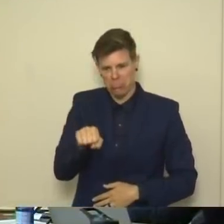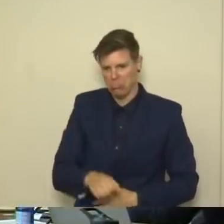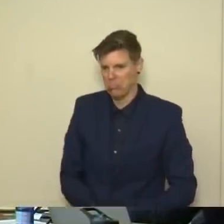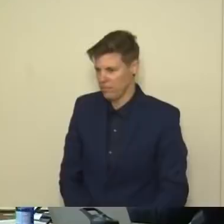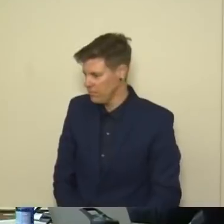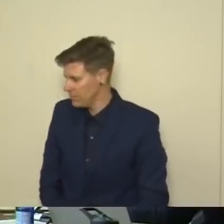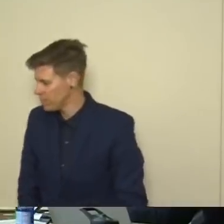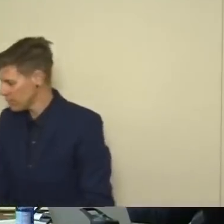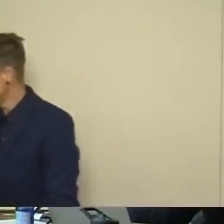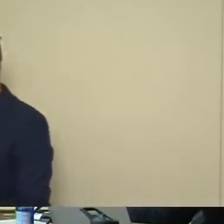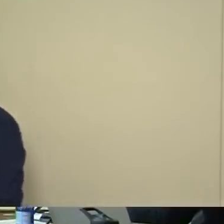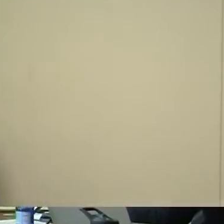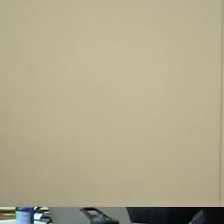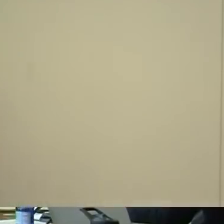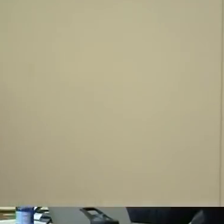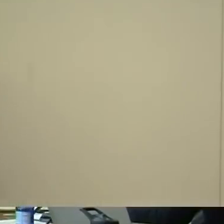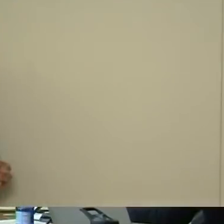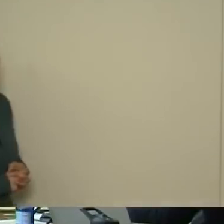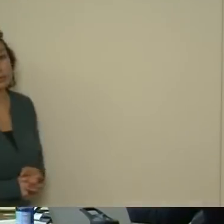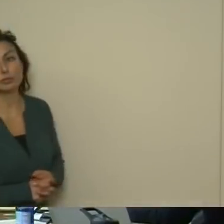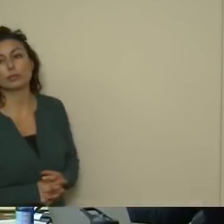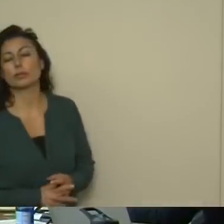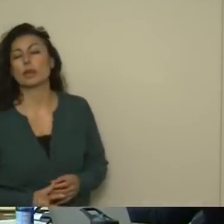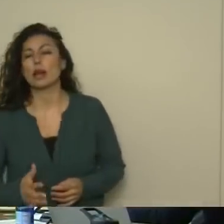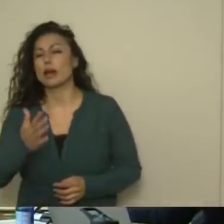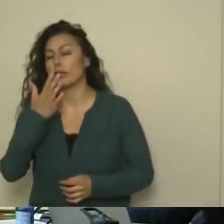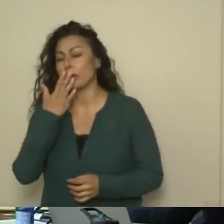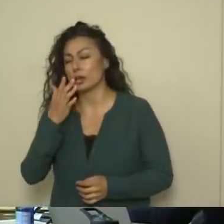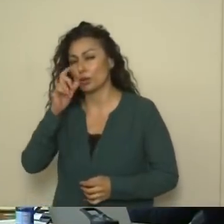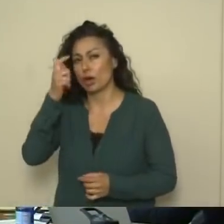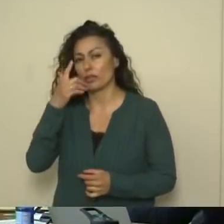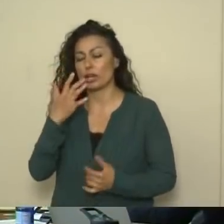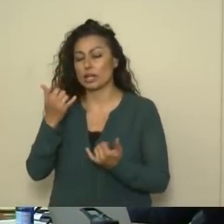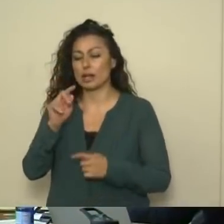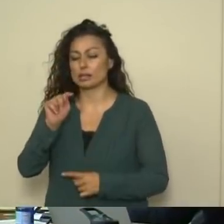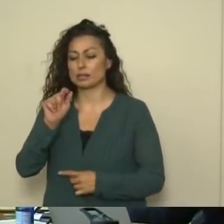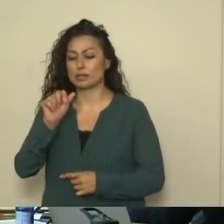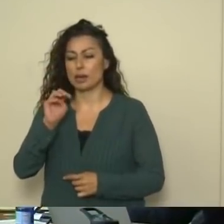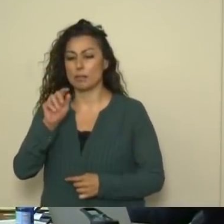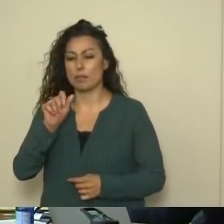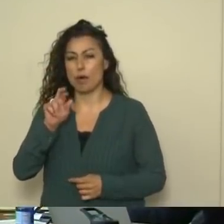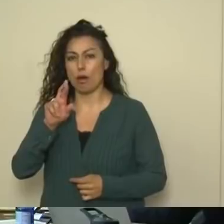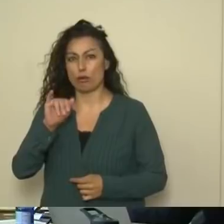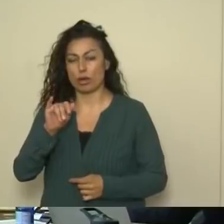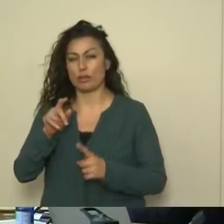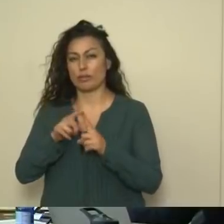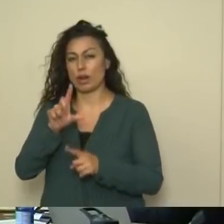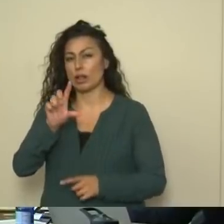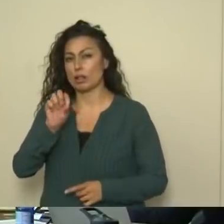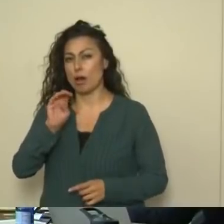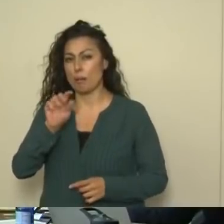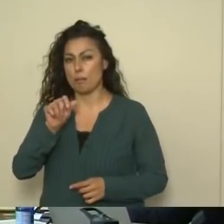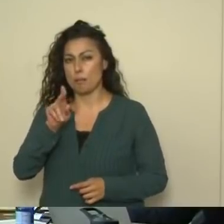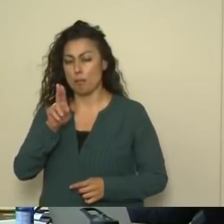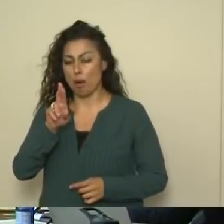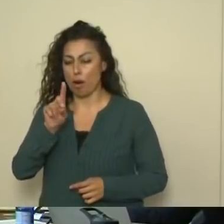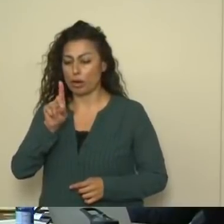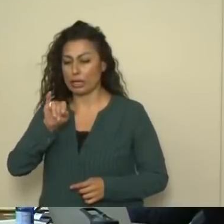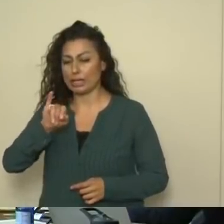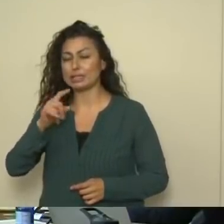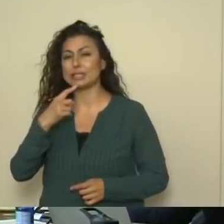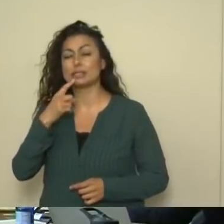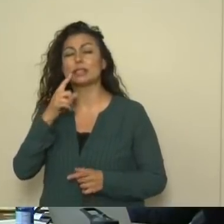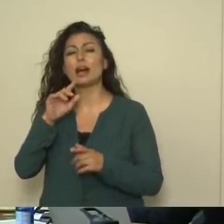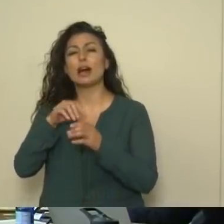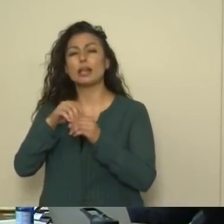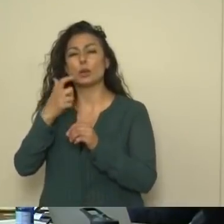Governor. Apologize for my pronunciation. Tamara Bicknell Lombardi from the Edgewood Independent asked that in a recent public